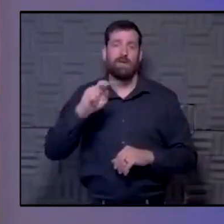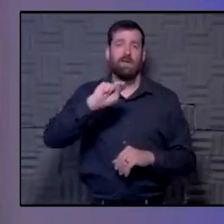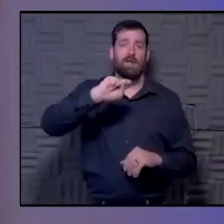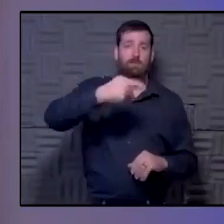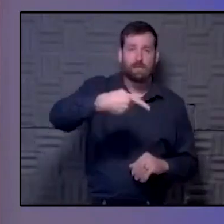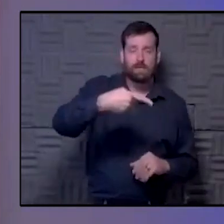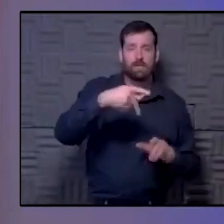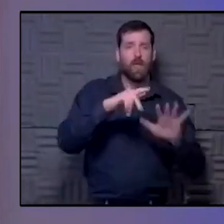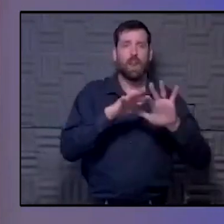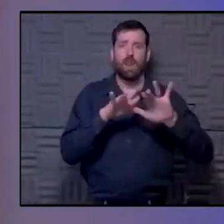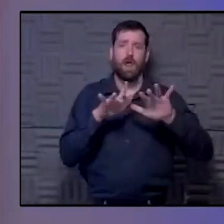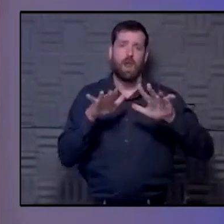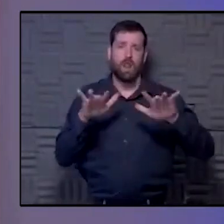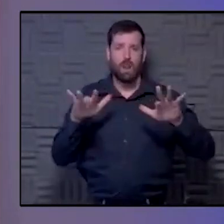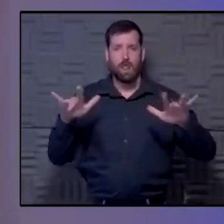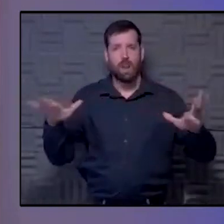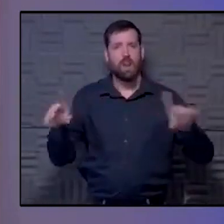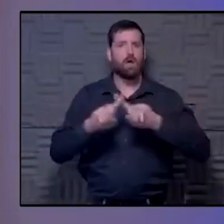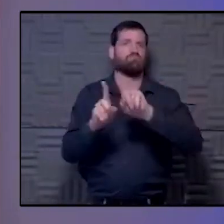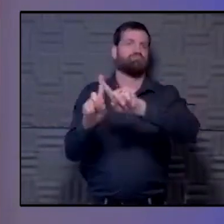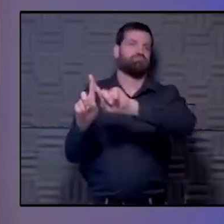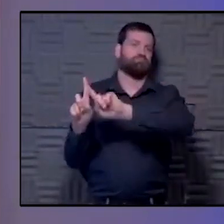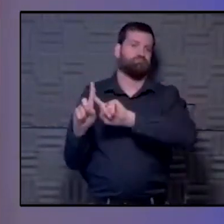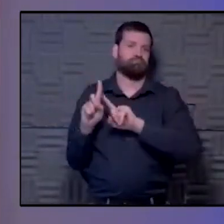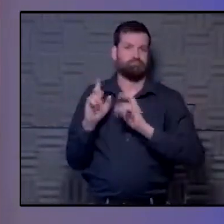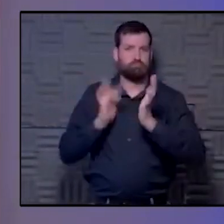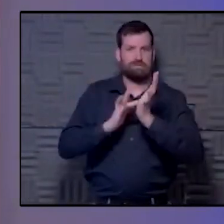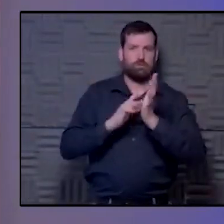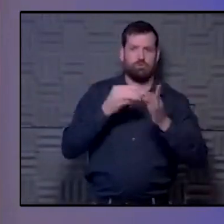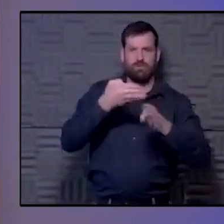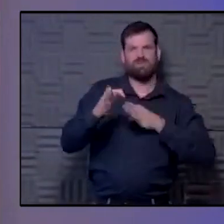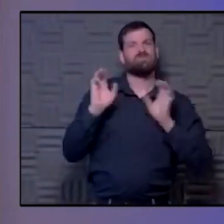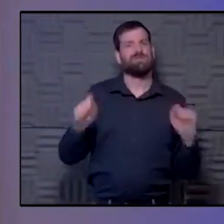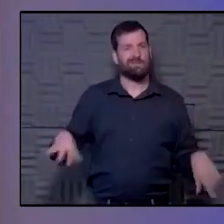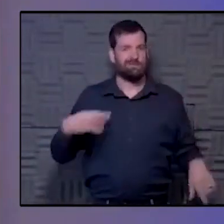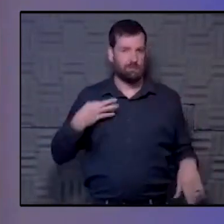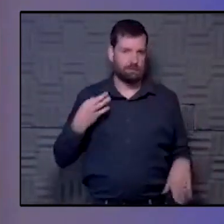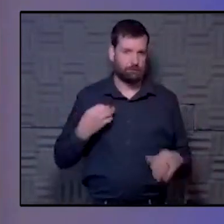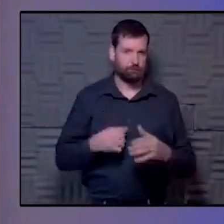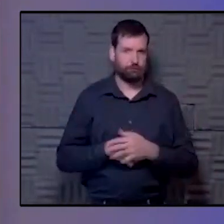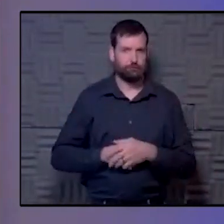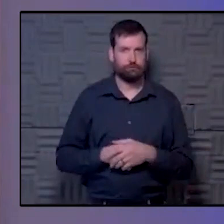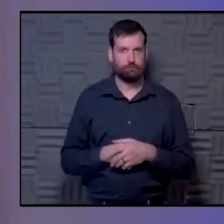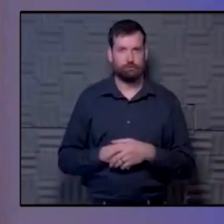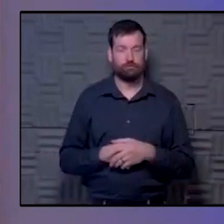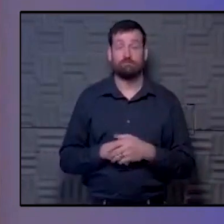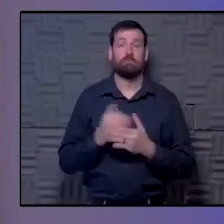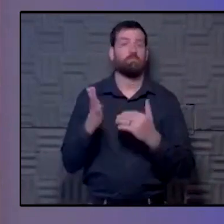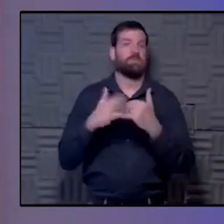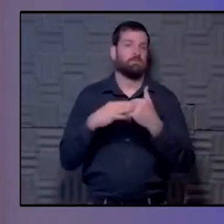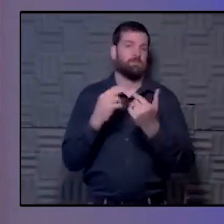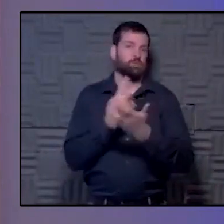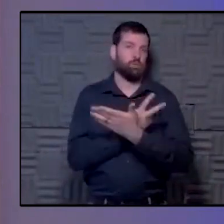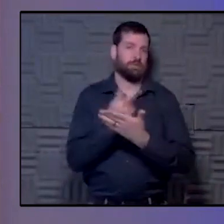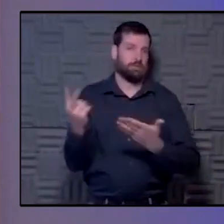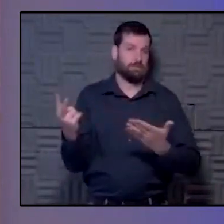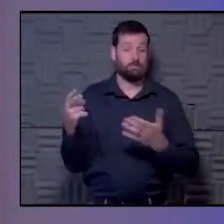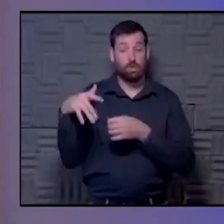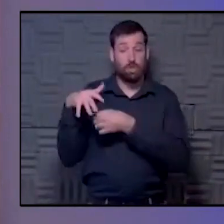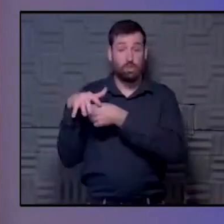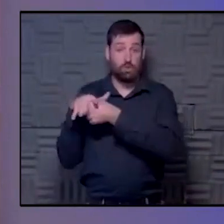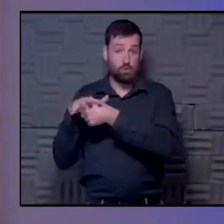practitioners, all of the spectrum of healthcare professionals can volunteer, and they would go for a minimum of 2 weeks.